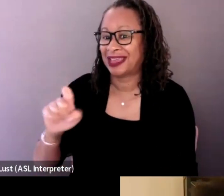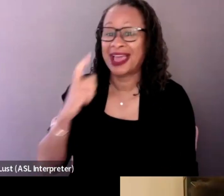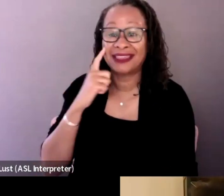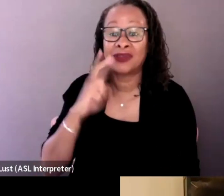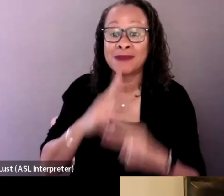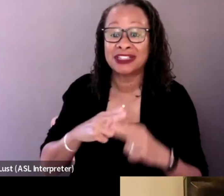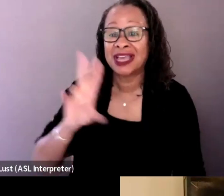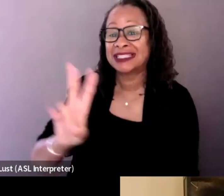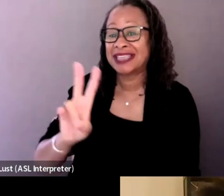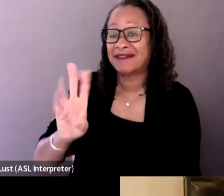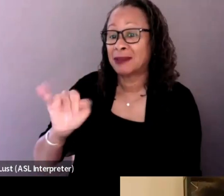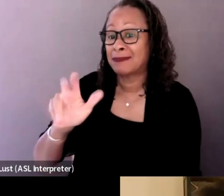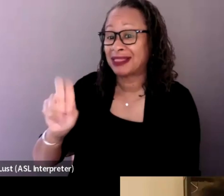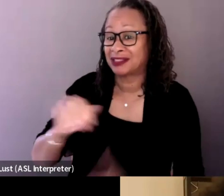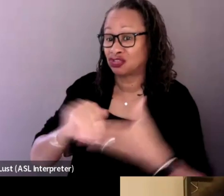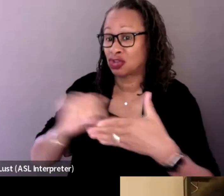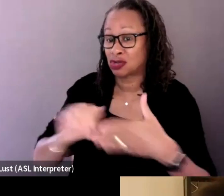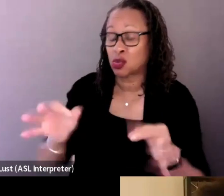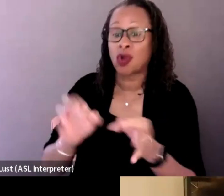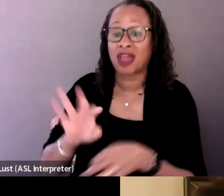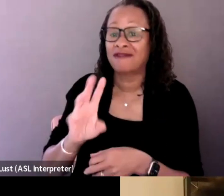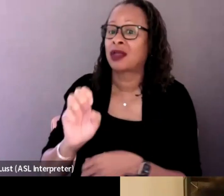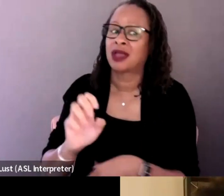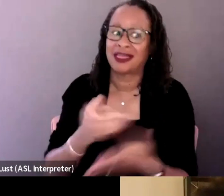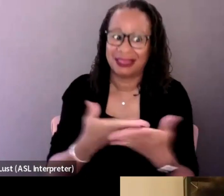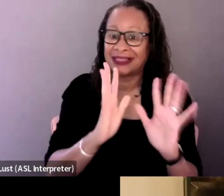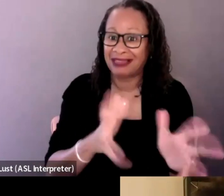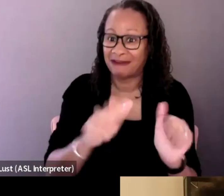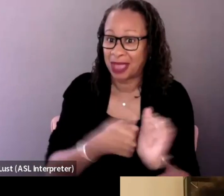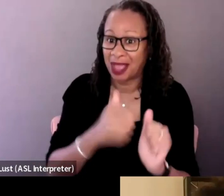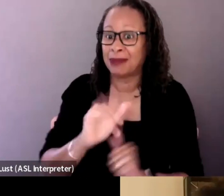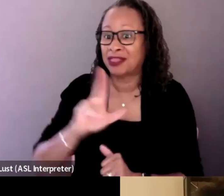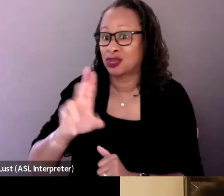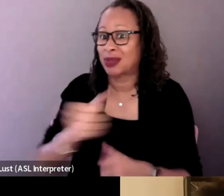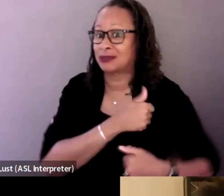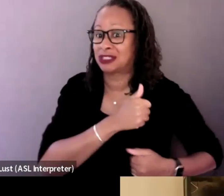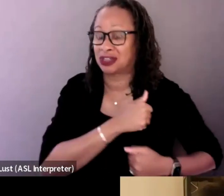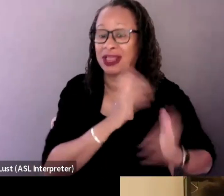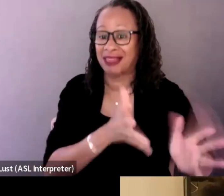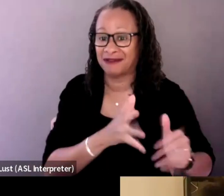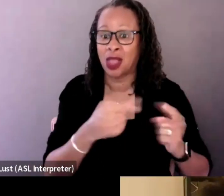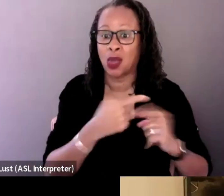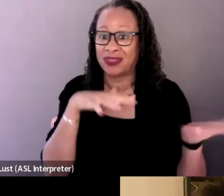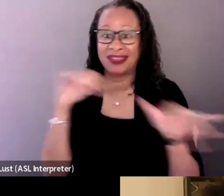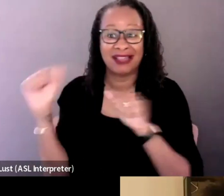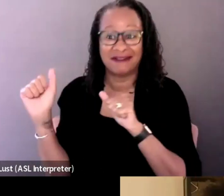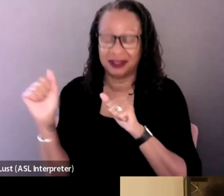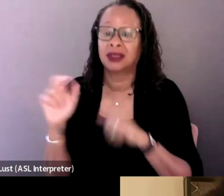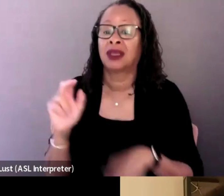film. Did you have any sense when you started just how many things the US military left behind when they left